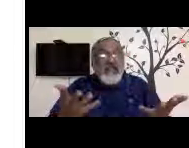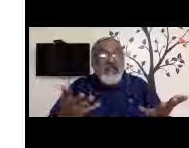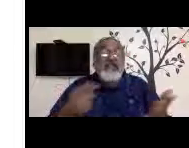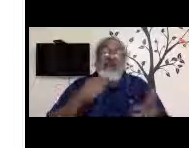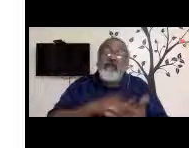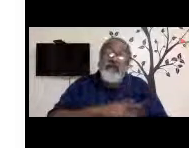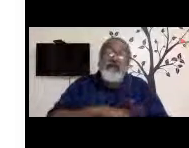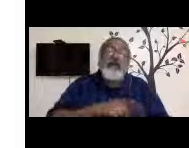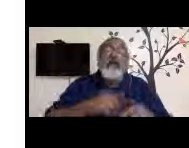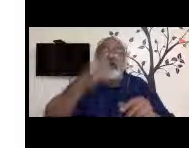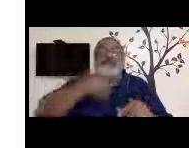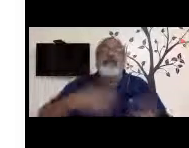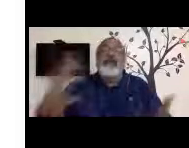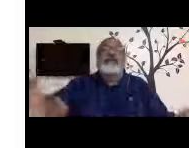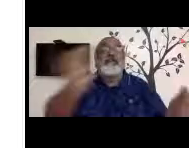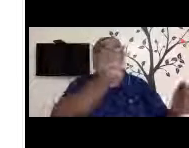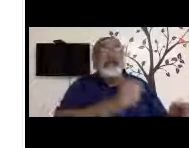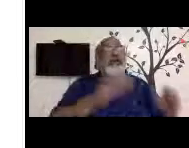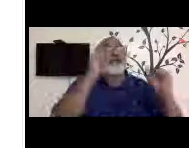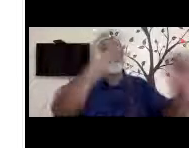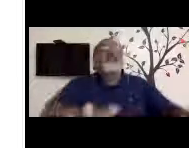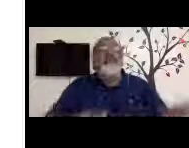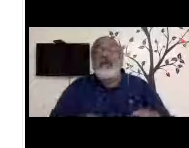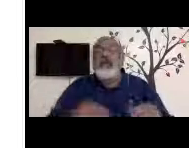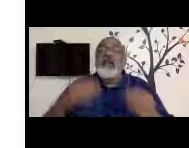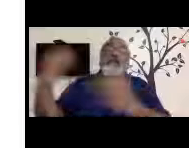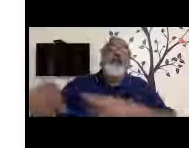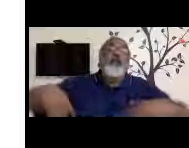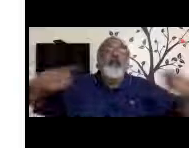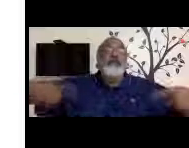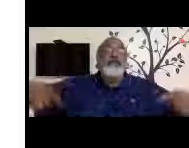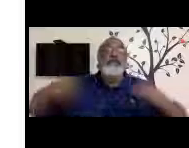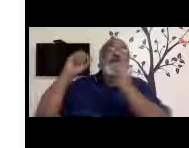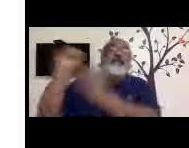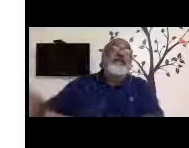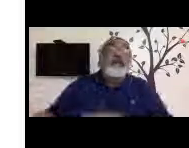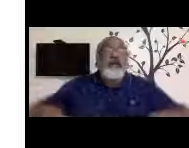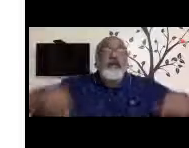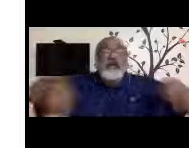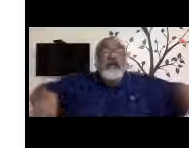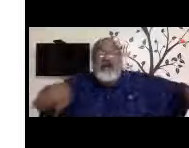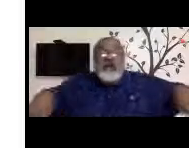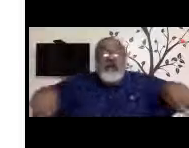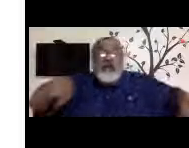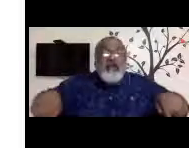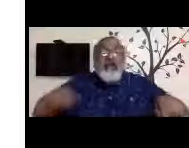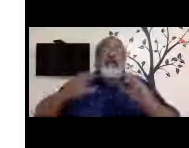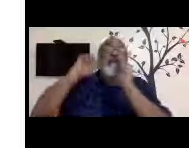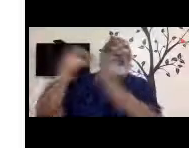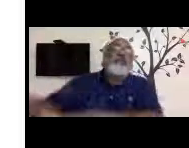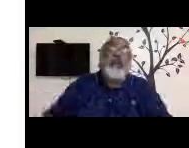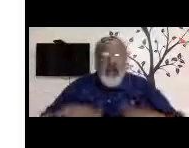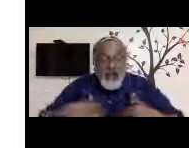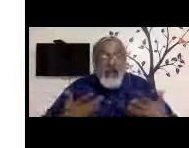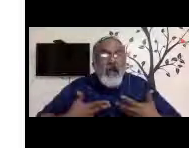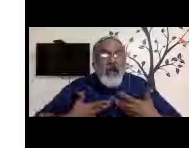person alone and leave out the wheelchairs or leave out the assistive devices. then how will the person be able to manage if he